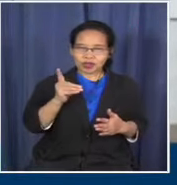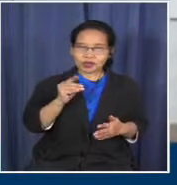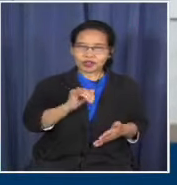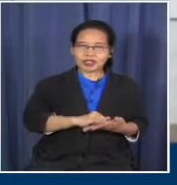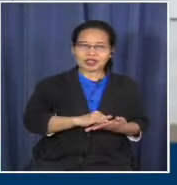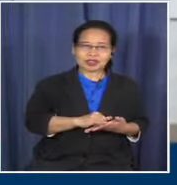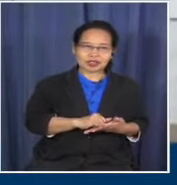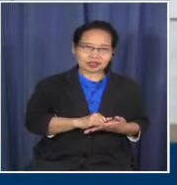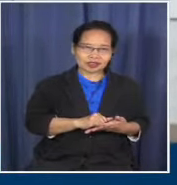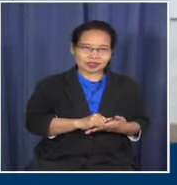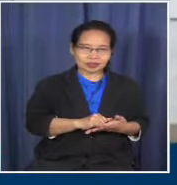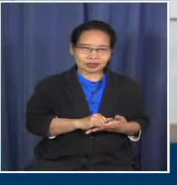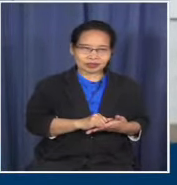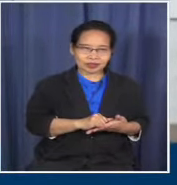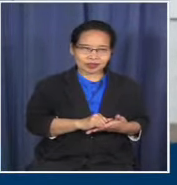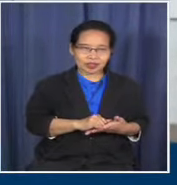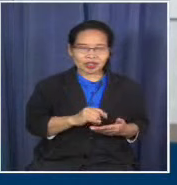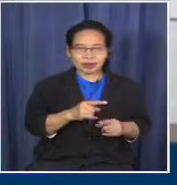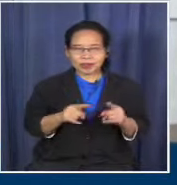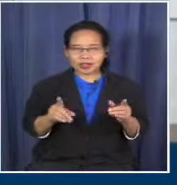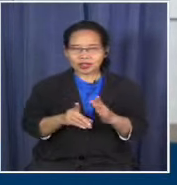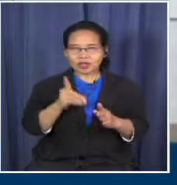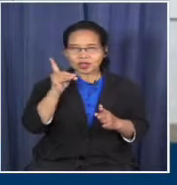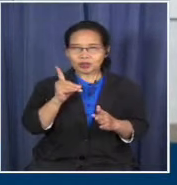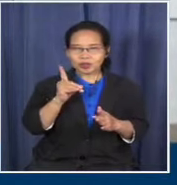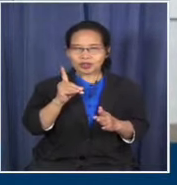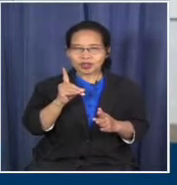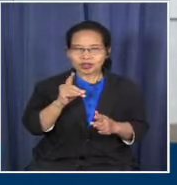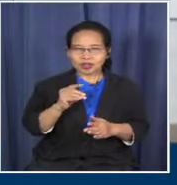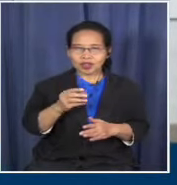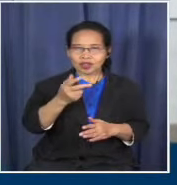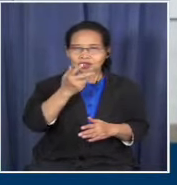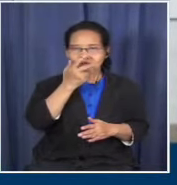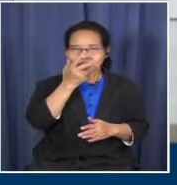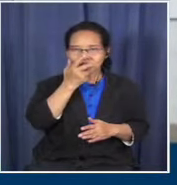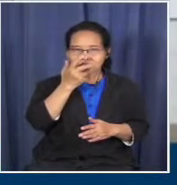yet discovered. And I'm waiting for them to be discovered.